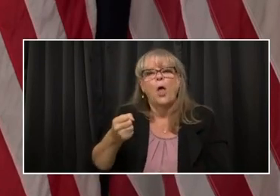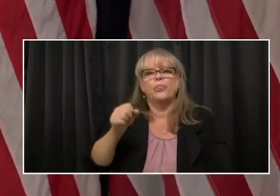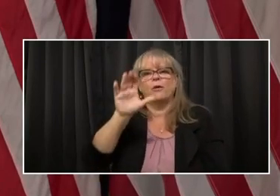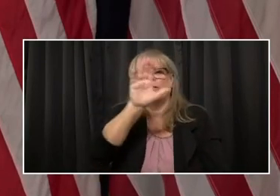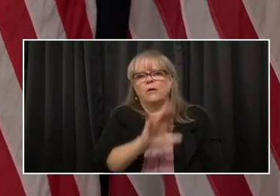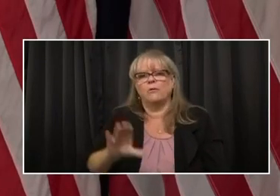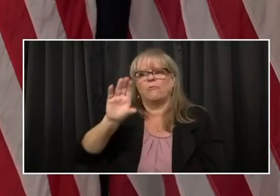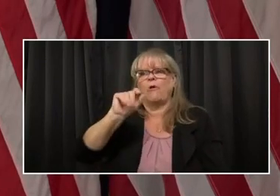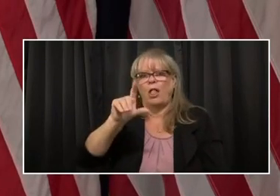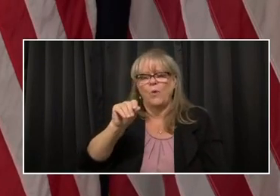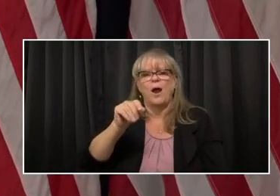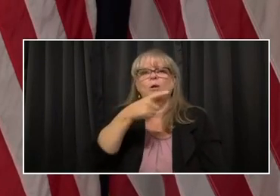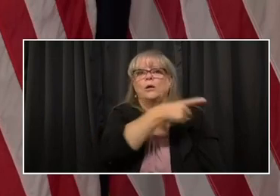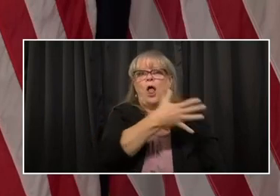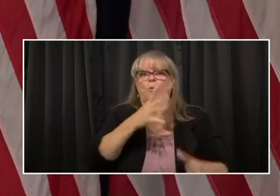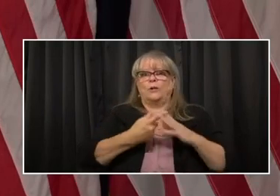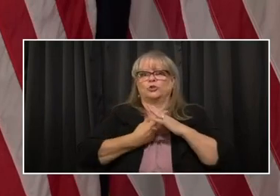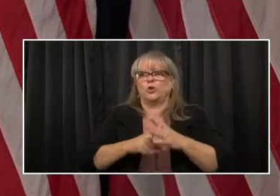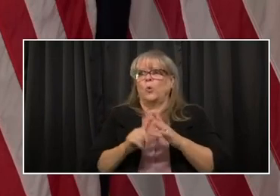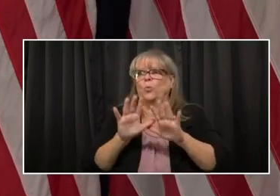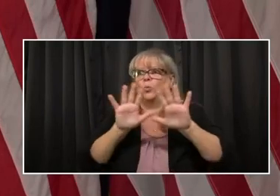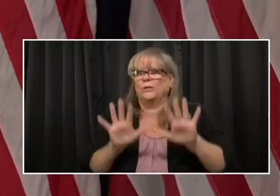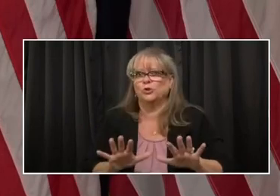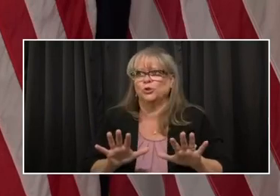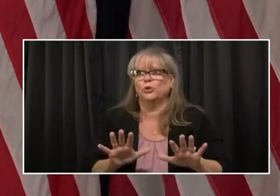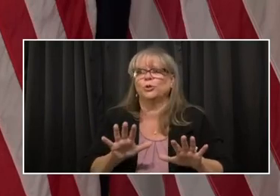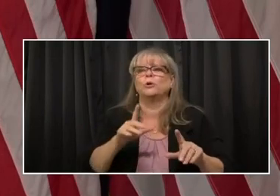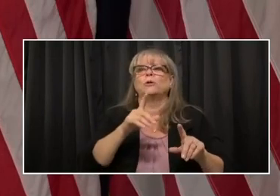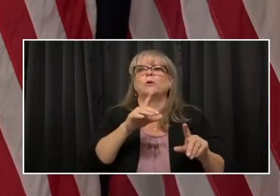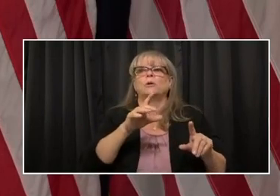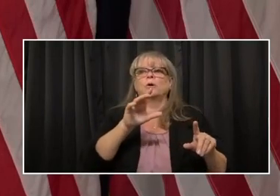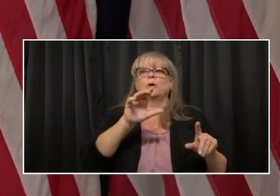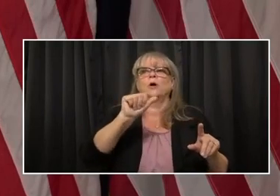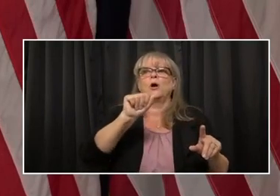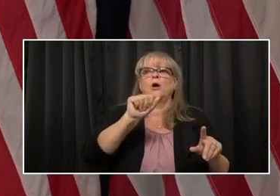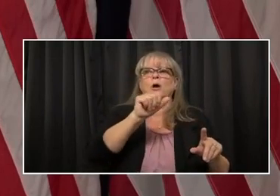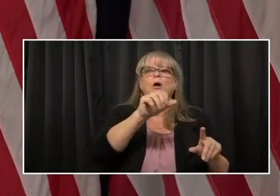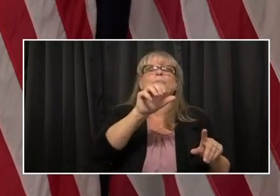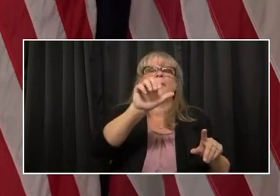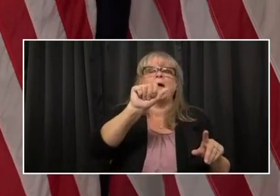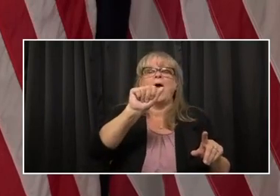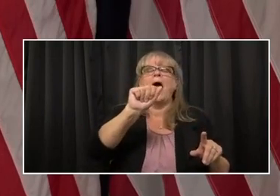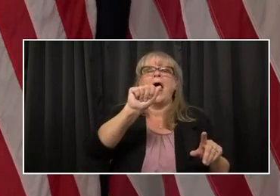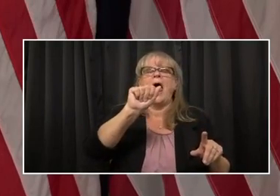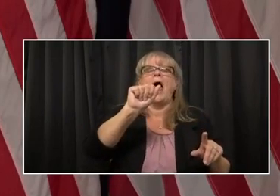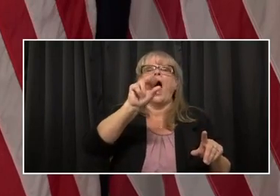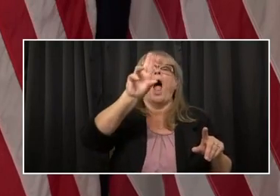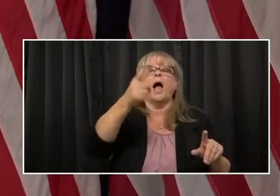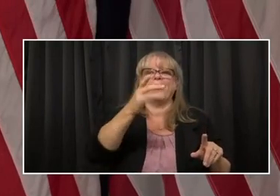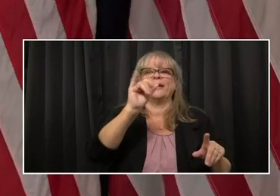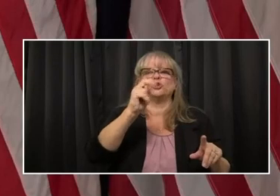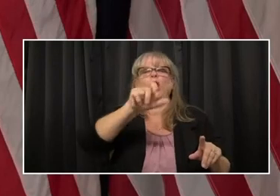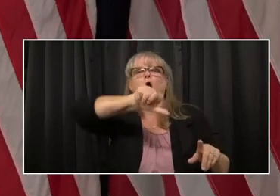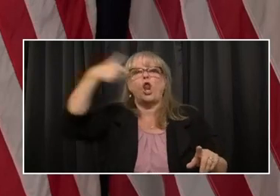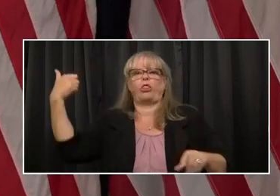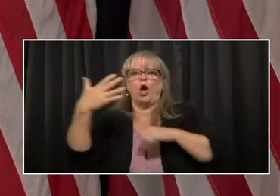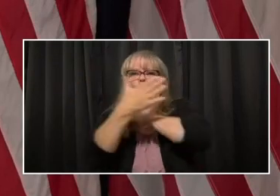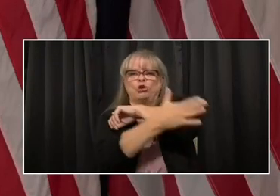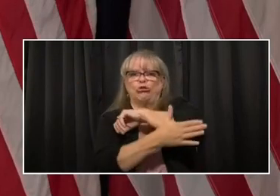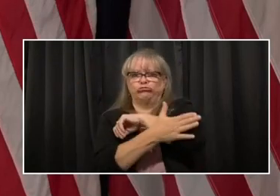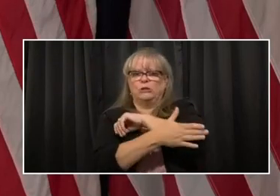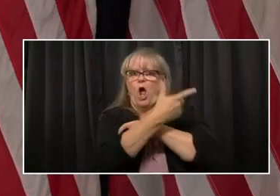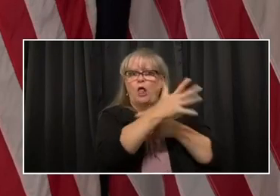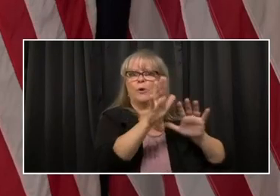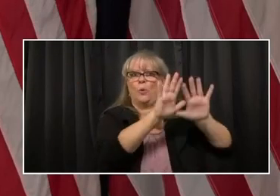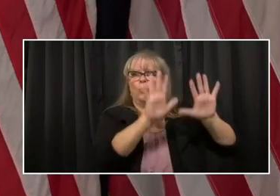have summer, Argentina, Chile, learning from those experiences. Yeah, there's some things that we can keep